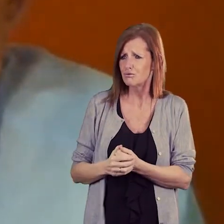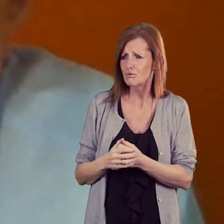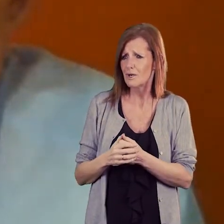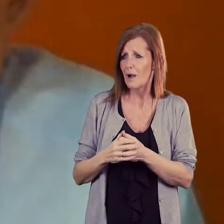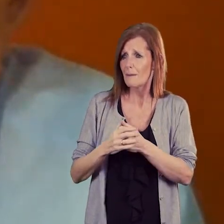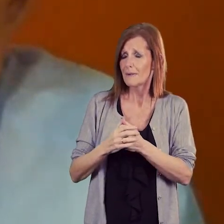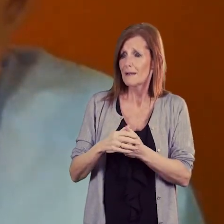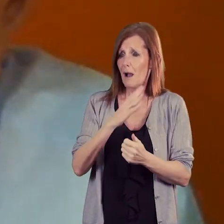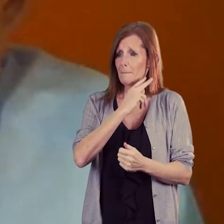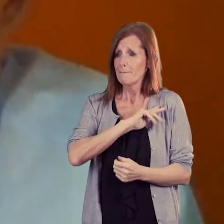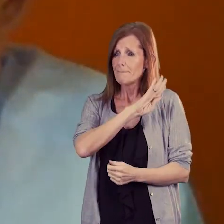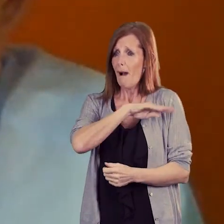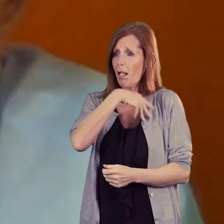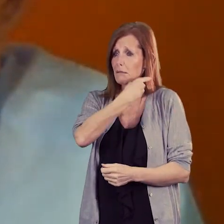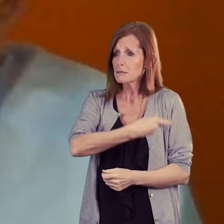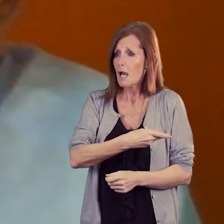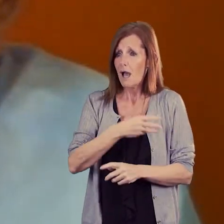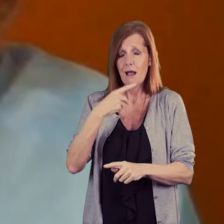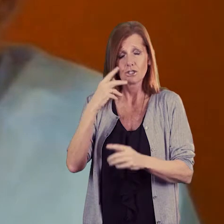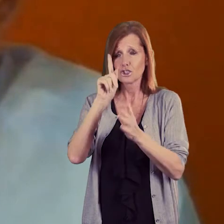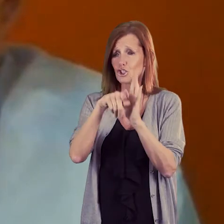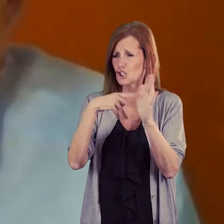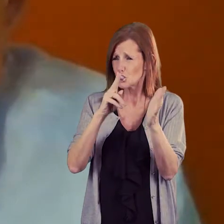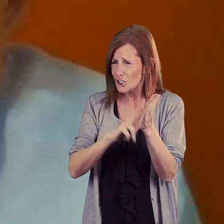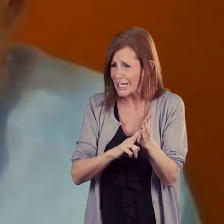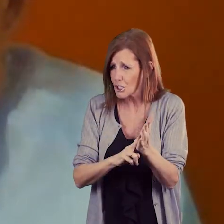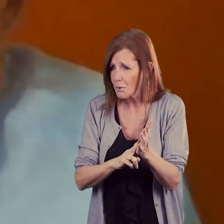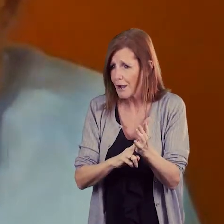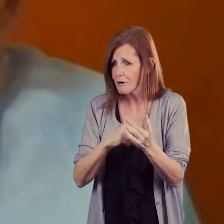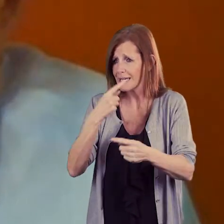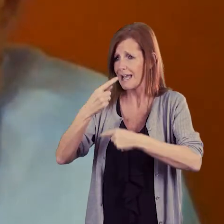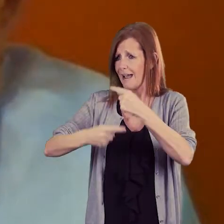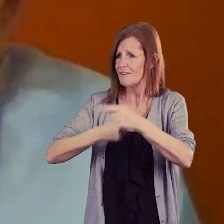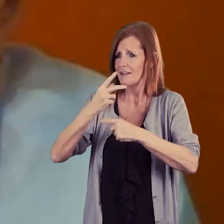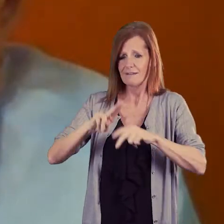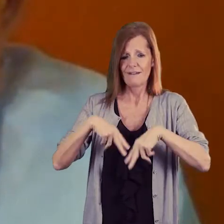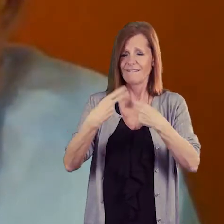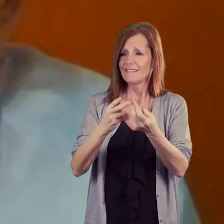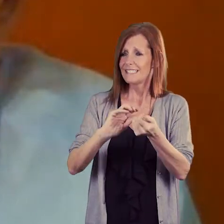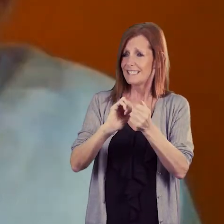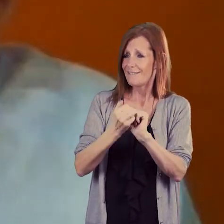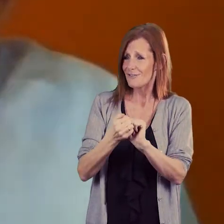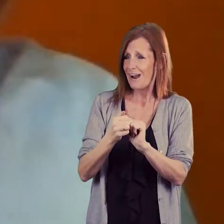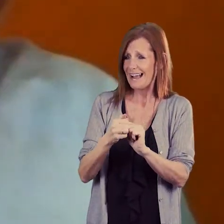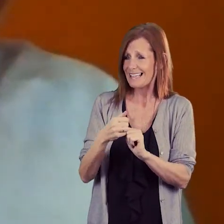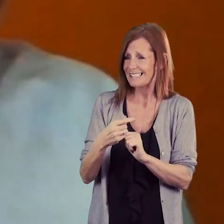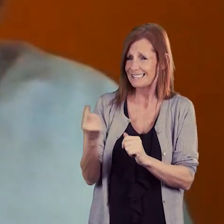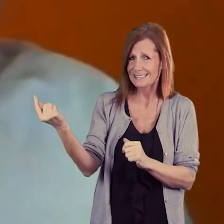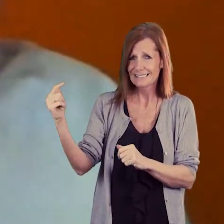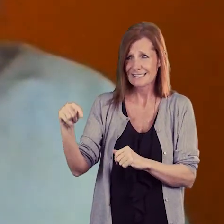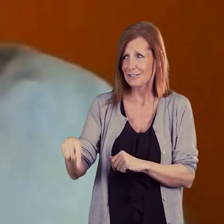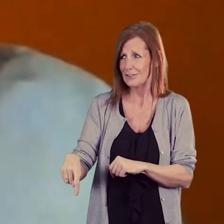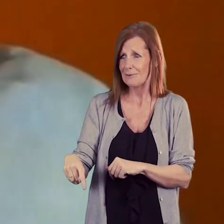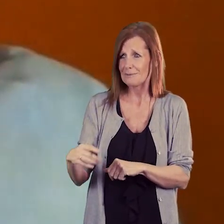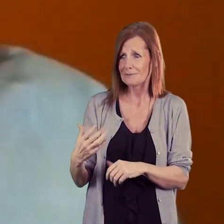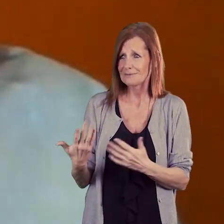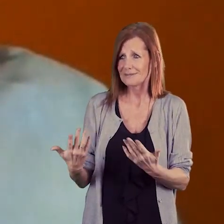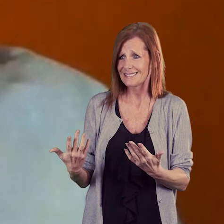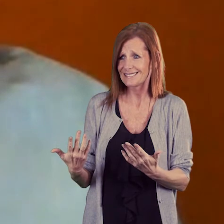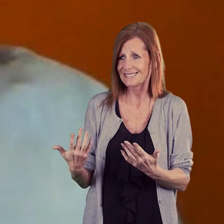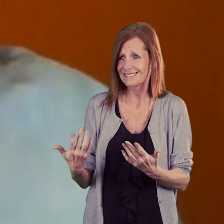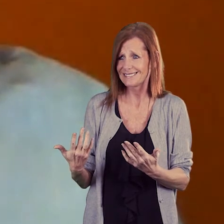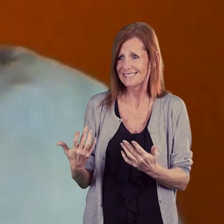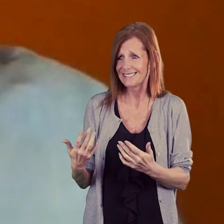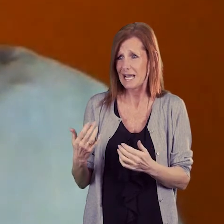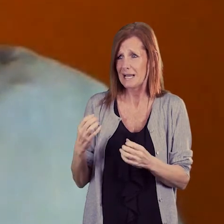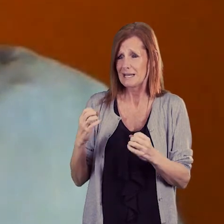even get from Malta. That he comes in January to see some of his friends, and he's Maltese. And